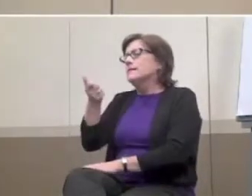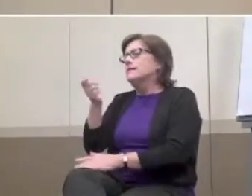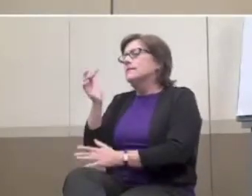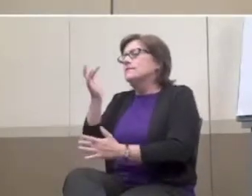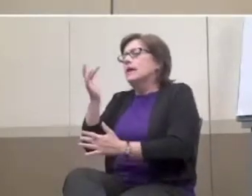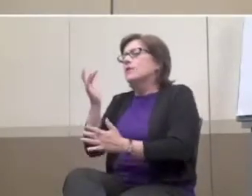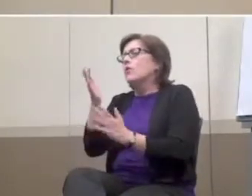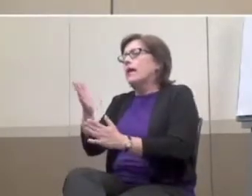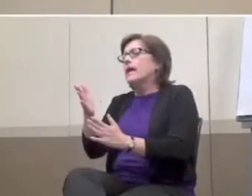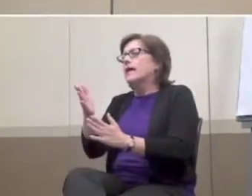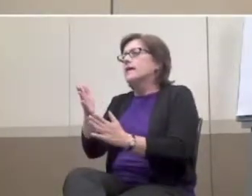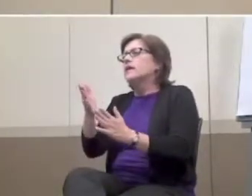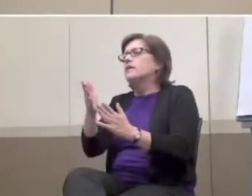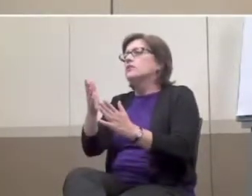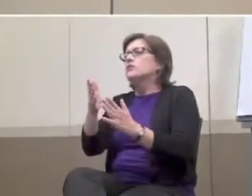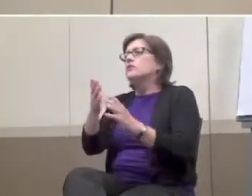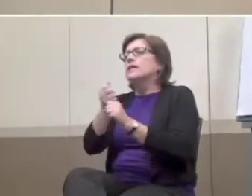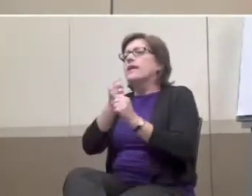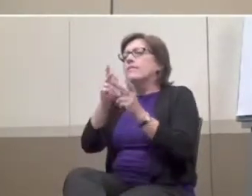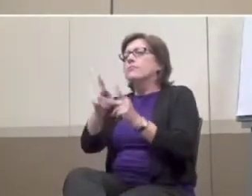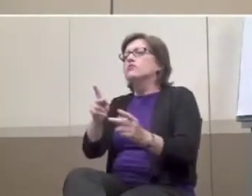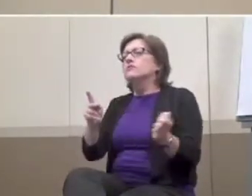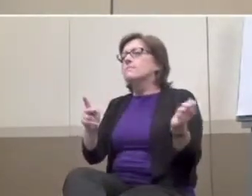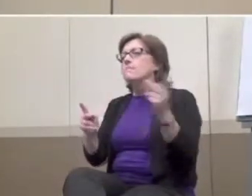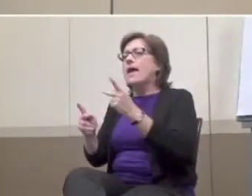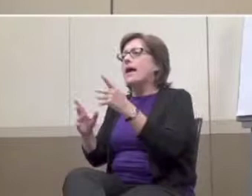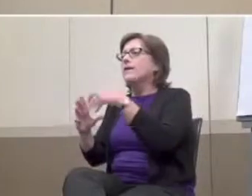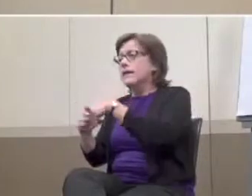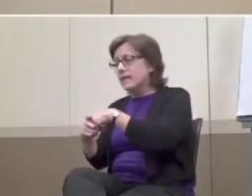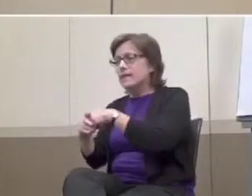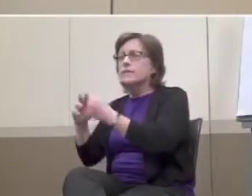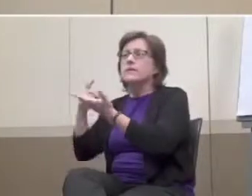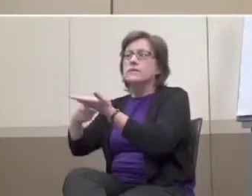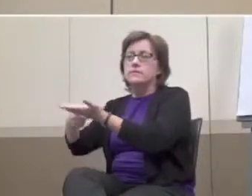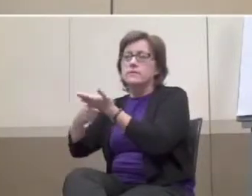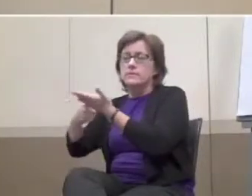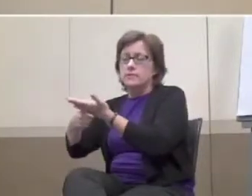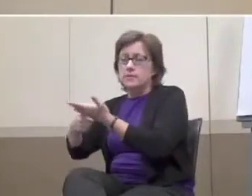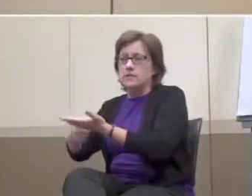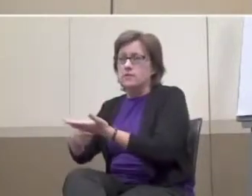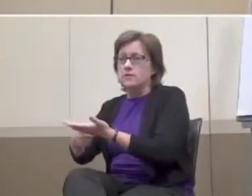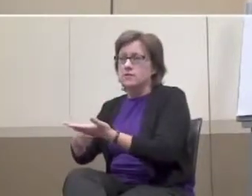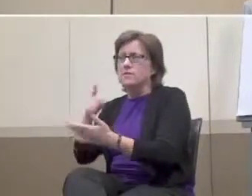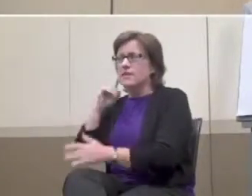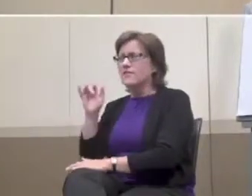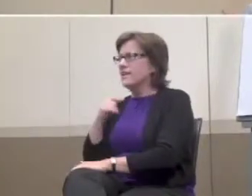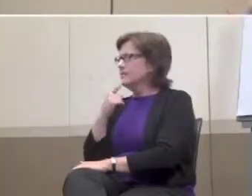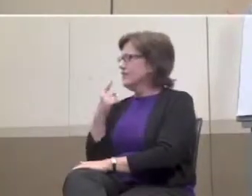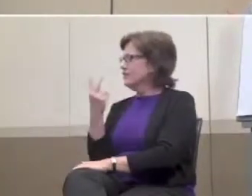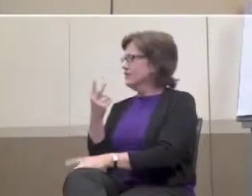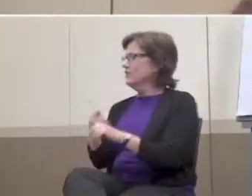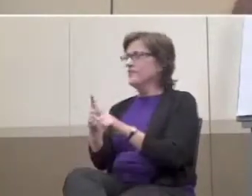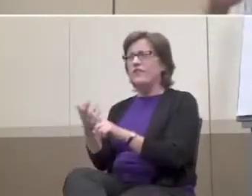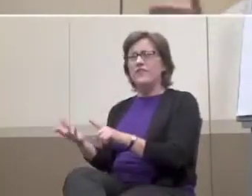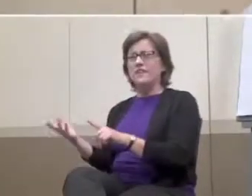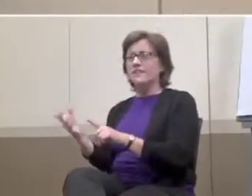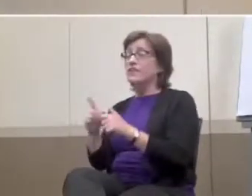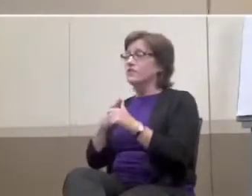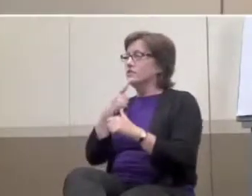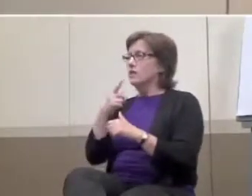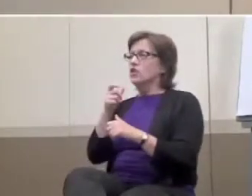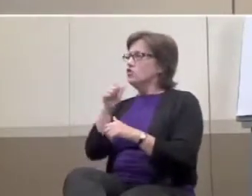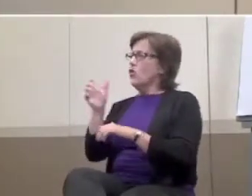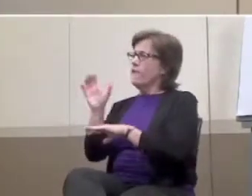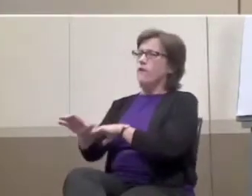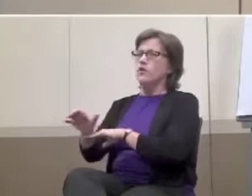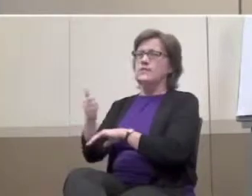bringing the person back to the table. So it sounds like I'm saying two different things, doesn't it? First, I'm saying, don't force anybody